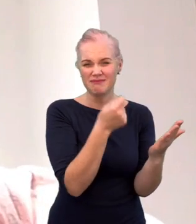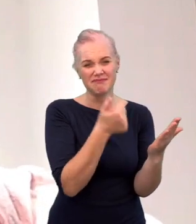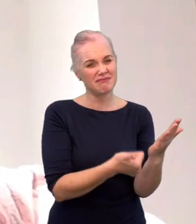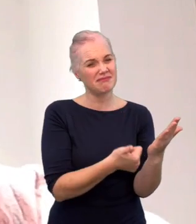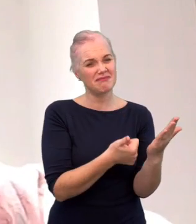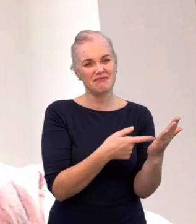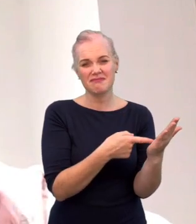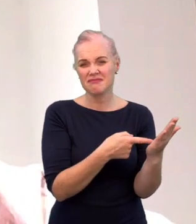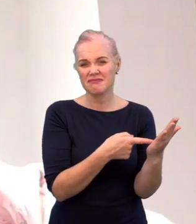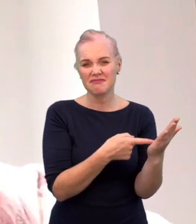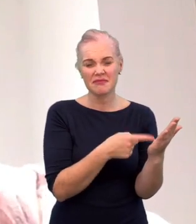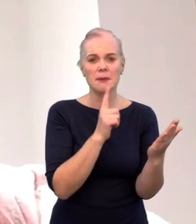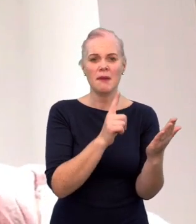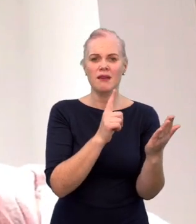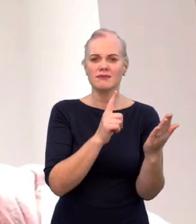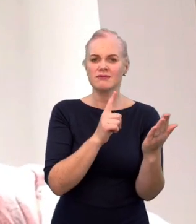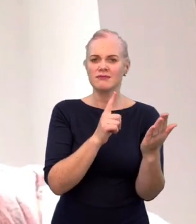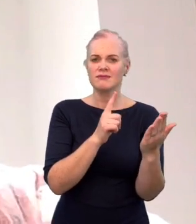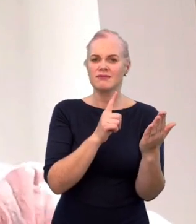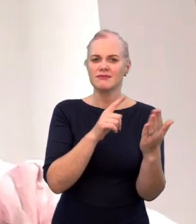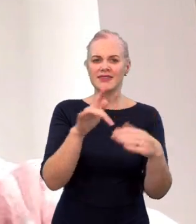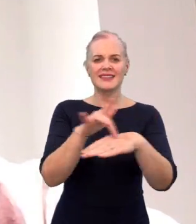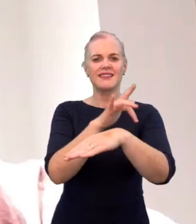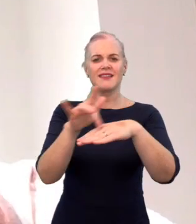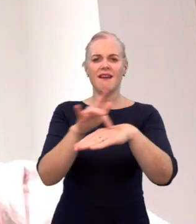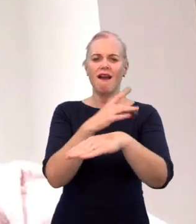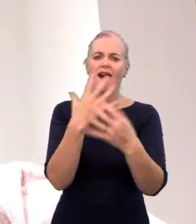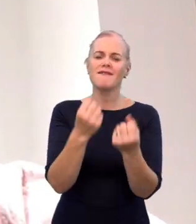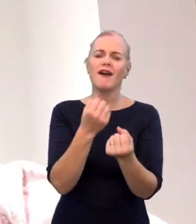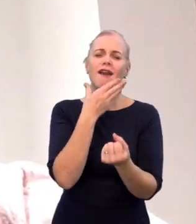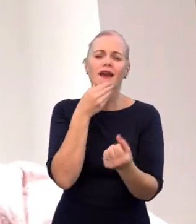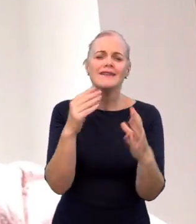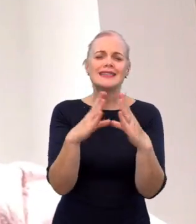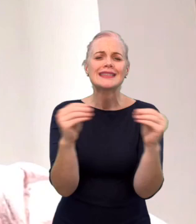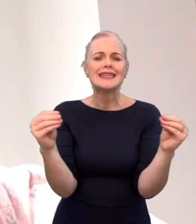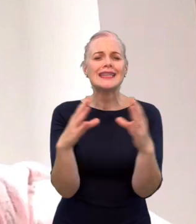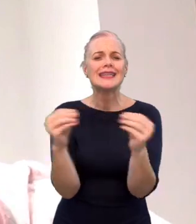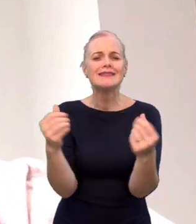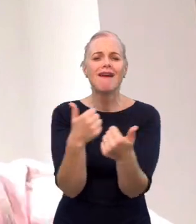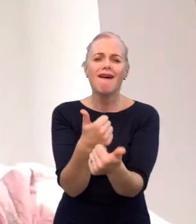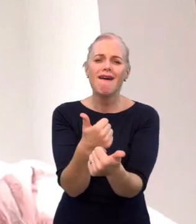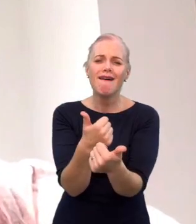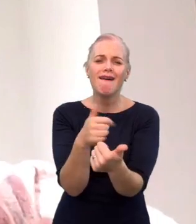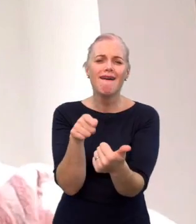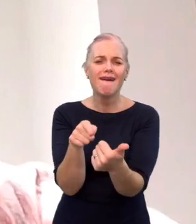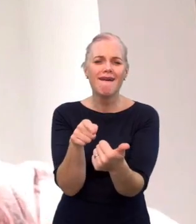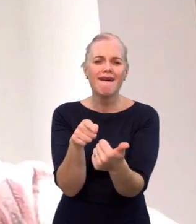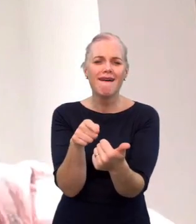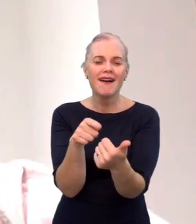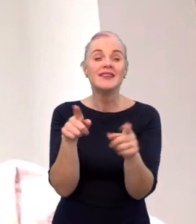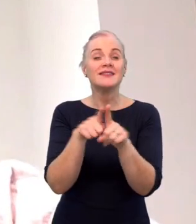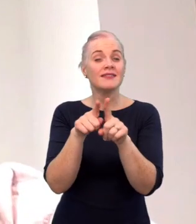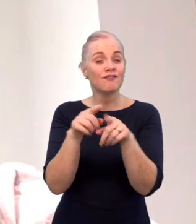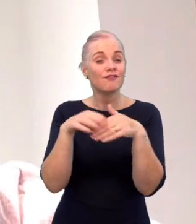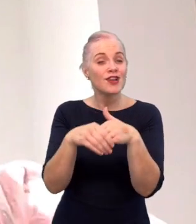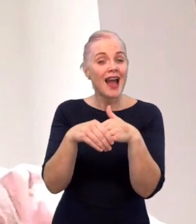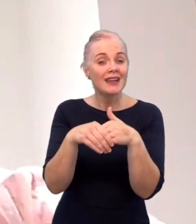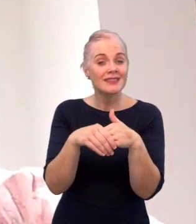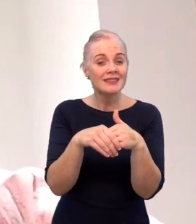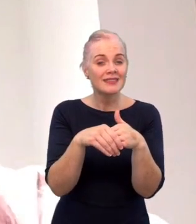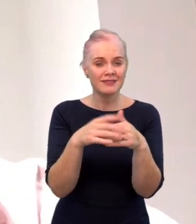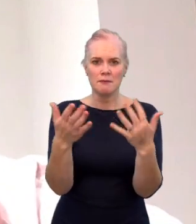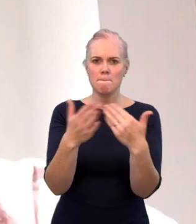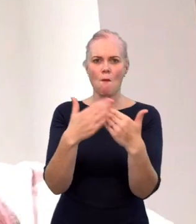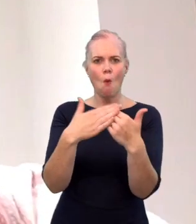husband Jazz is barely given a voice in the novel. But now they have 3 really lovely scenes together, and Jazz has a really lovely like story arc.